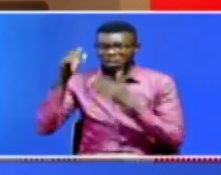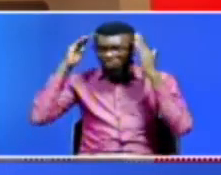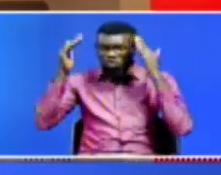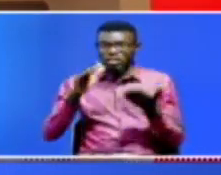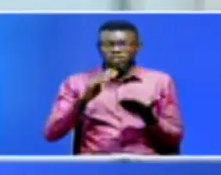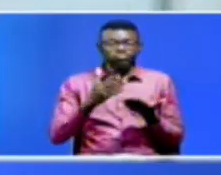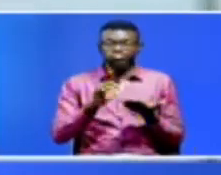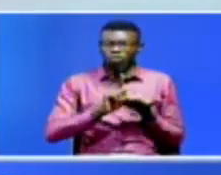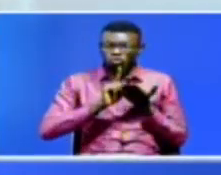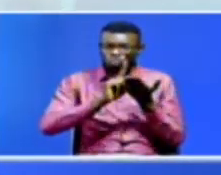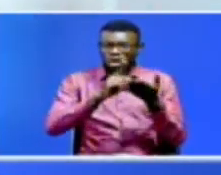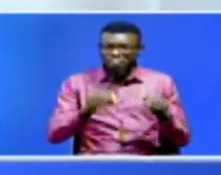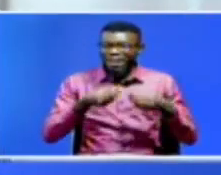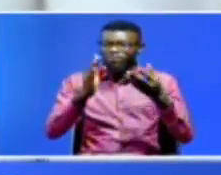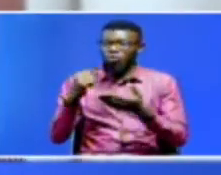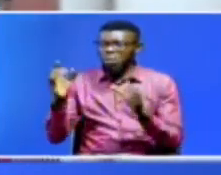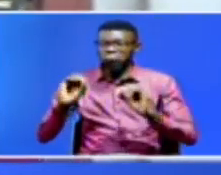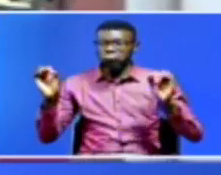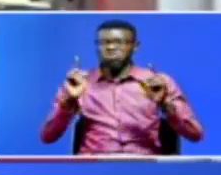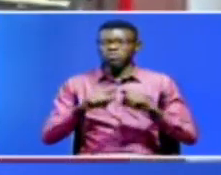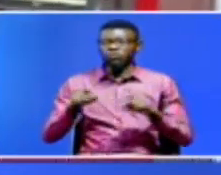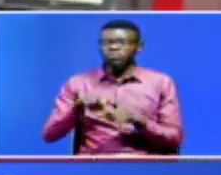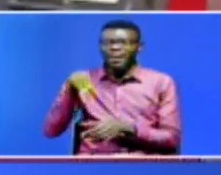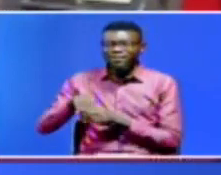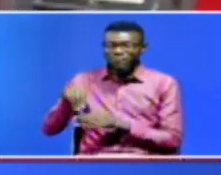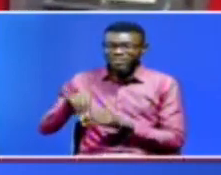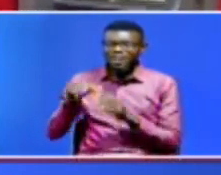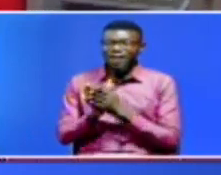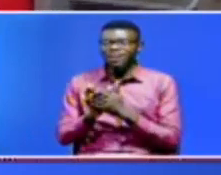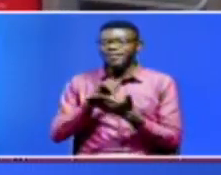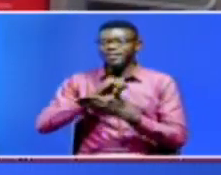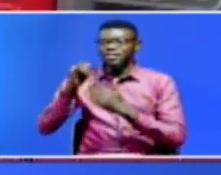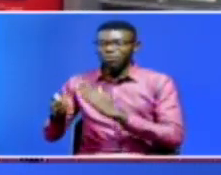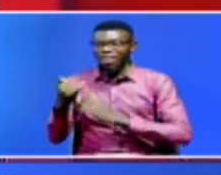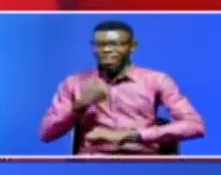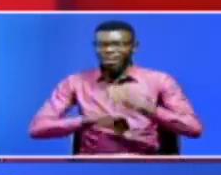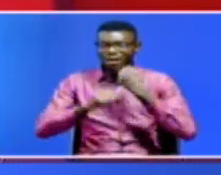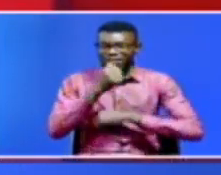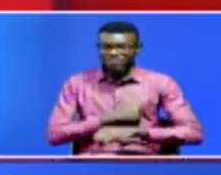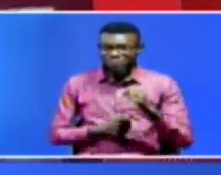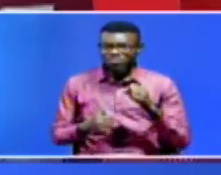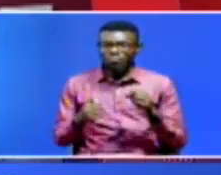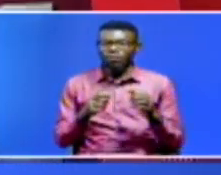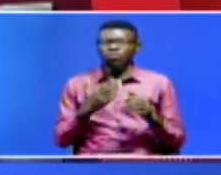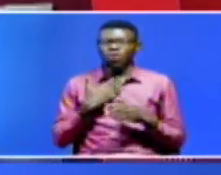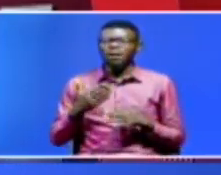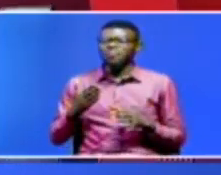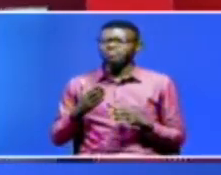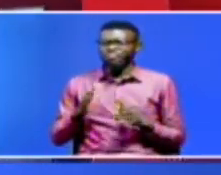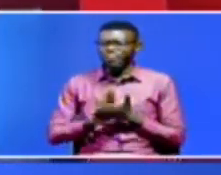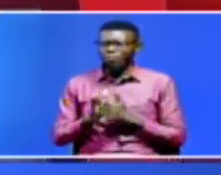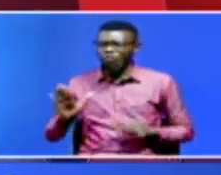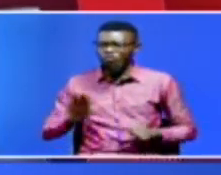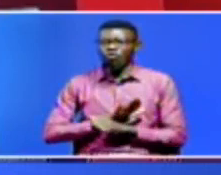and borrowing, but will also incorporate investment and insurance activities as it moves into a fully-fledged financial services